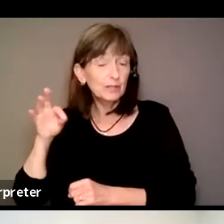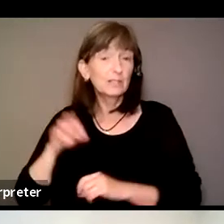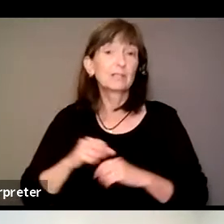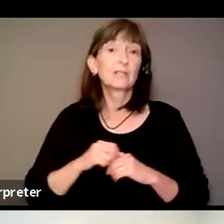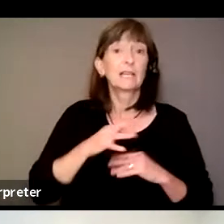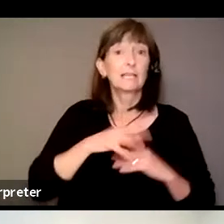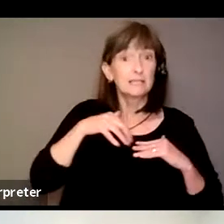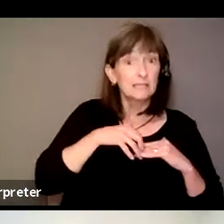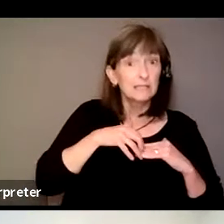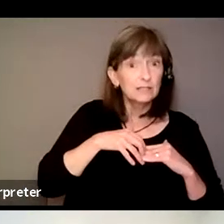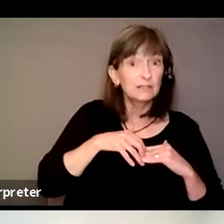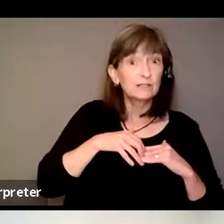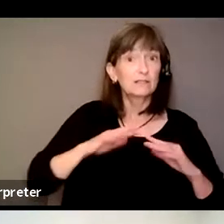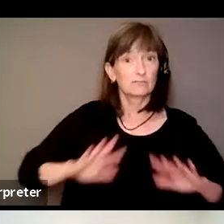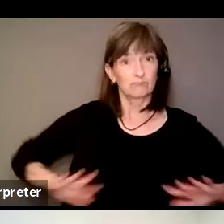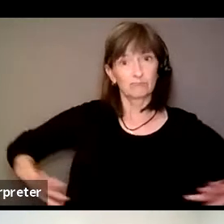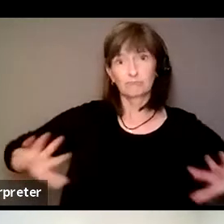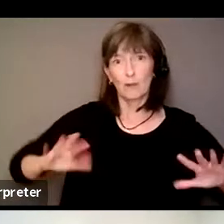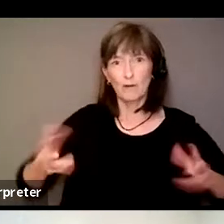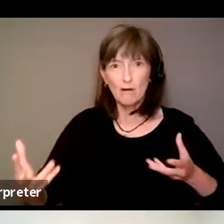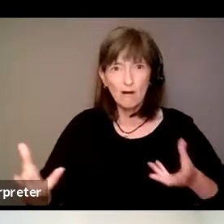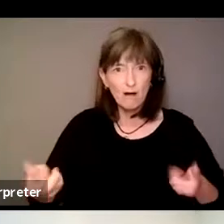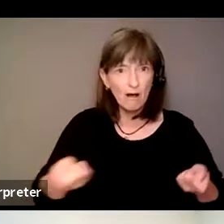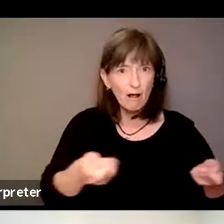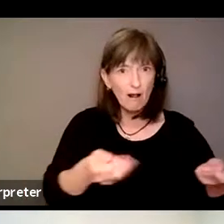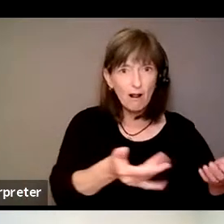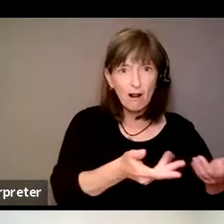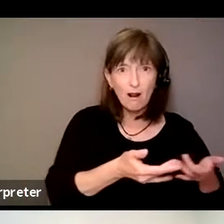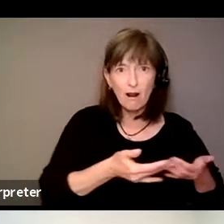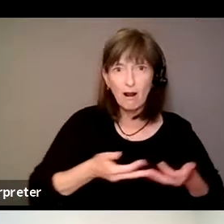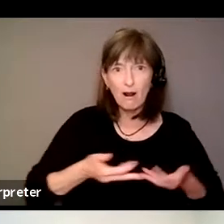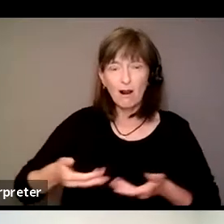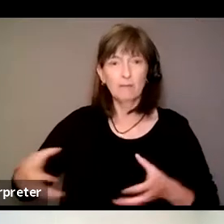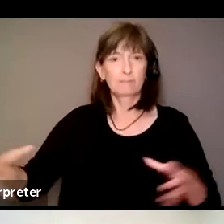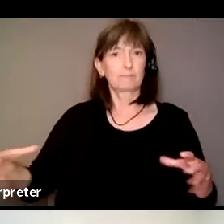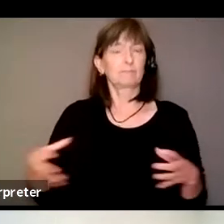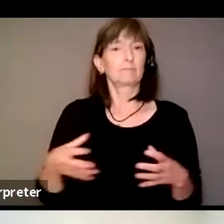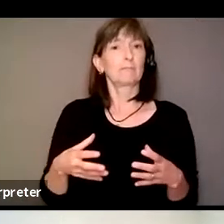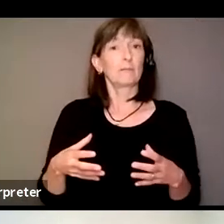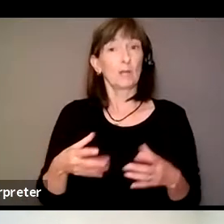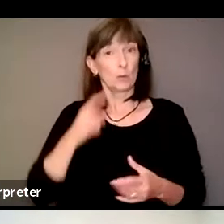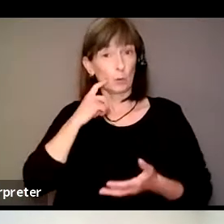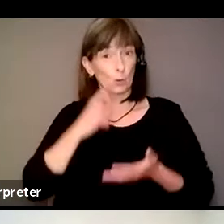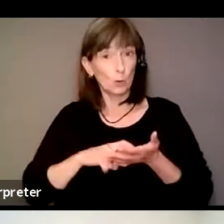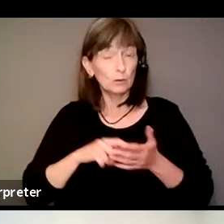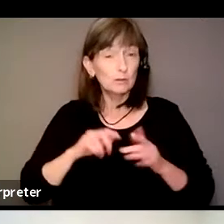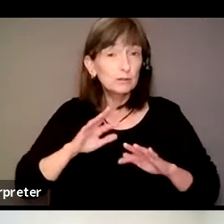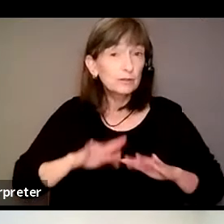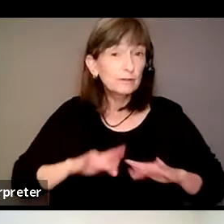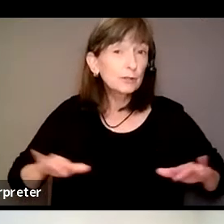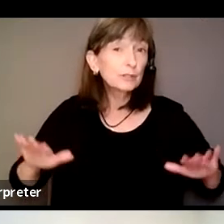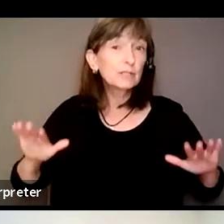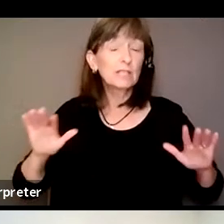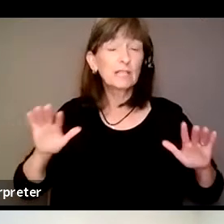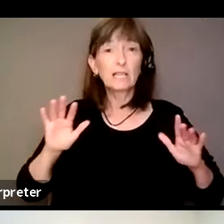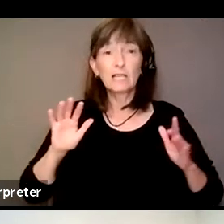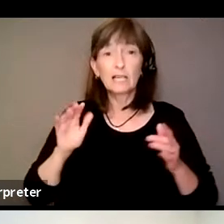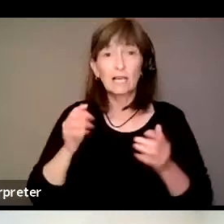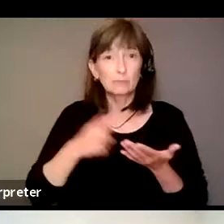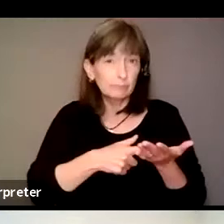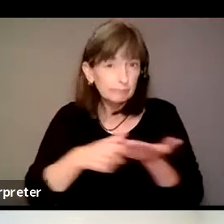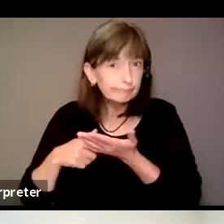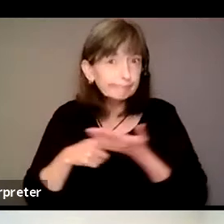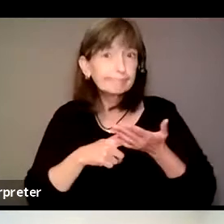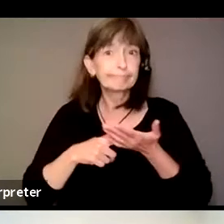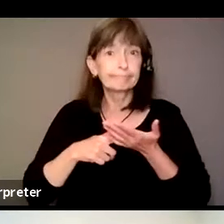and our community. And what we're finding is the diversity that exists in our touch points and all the collaboration